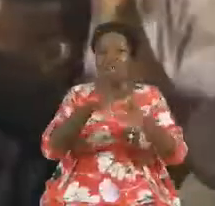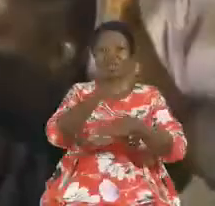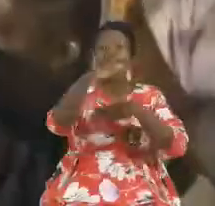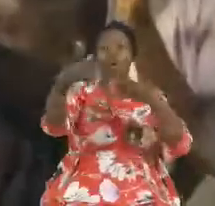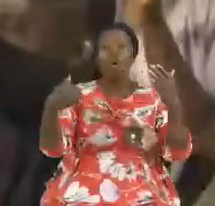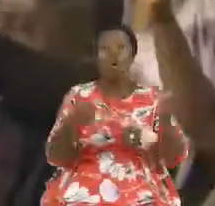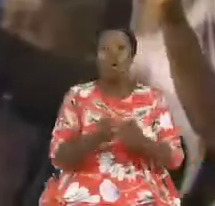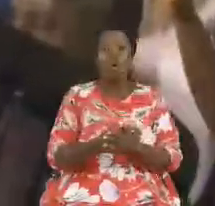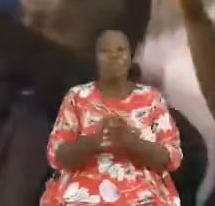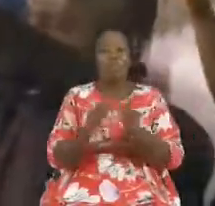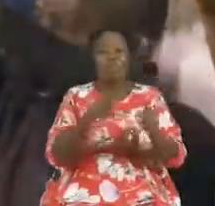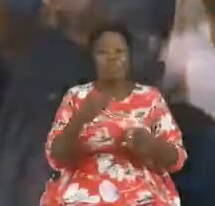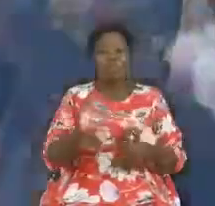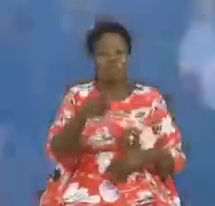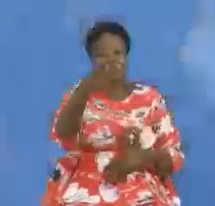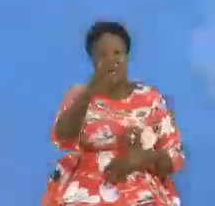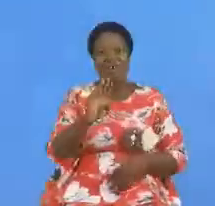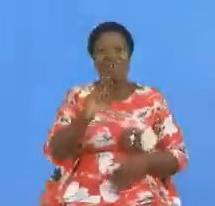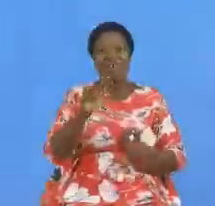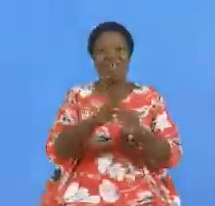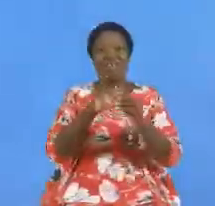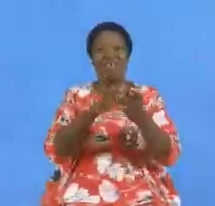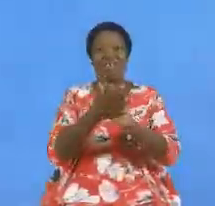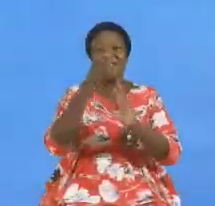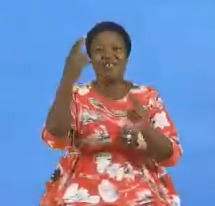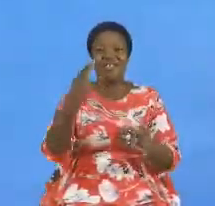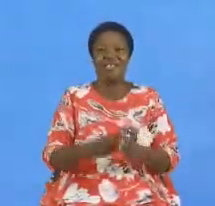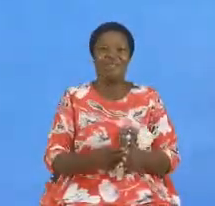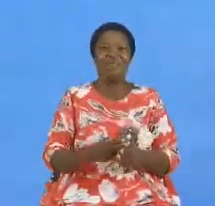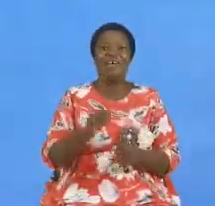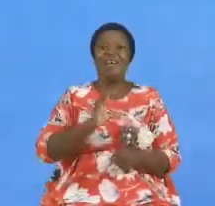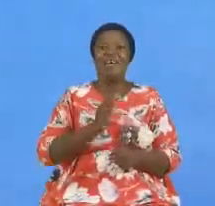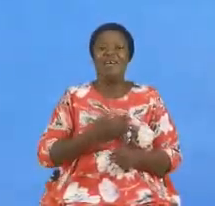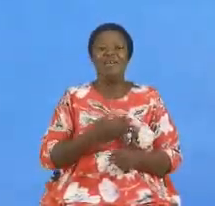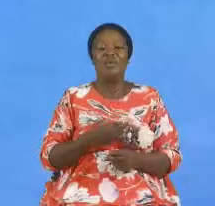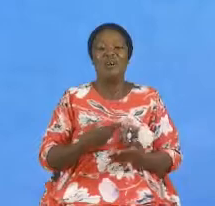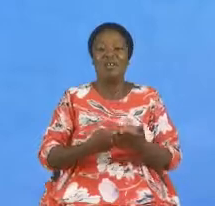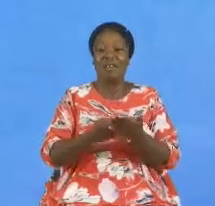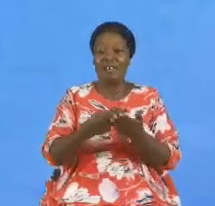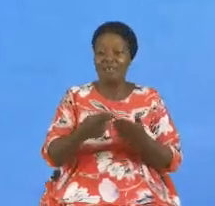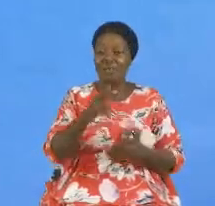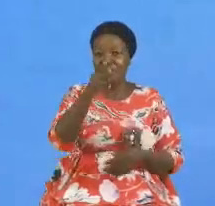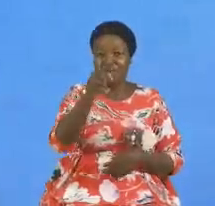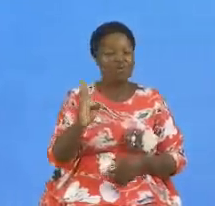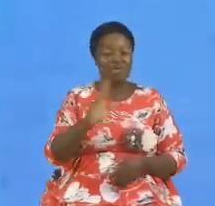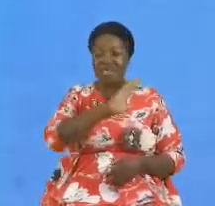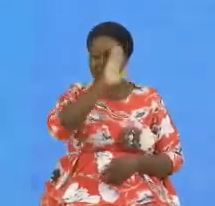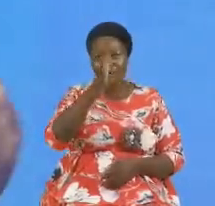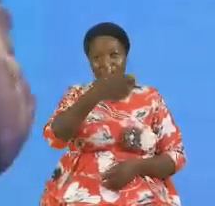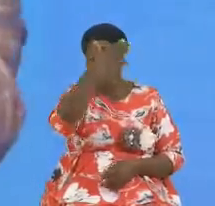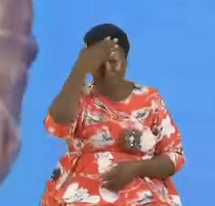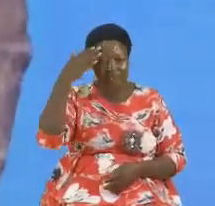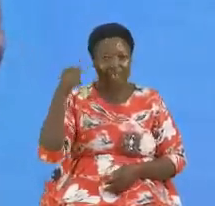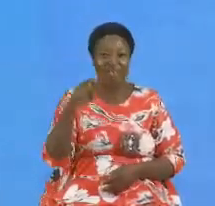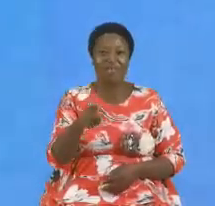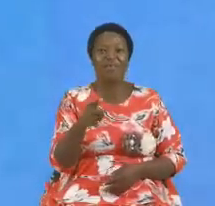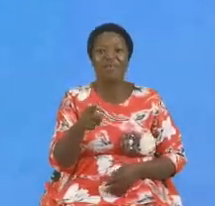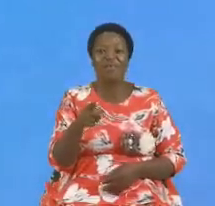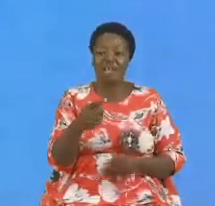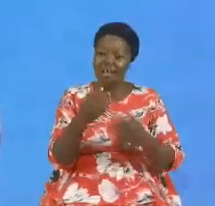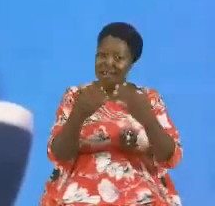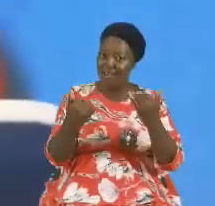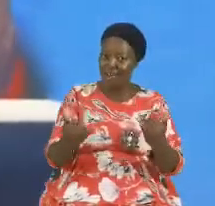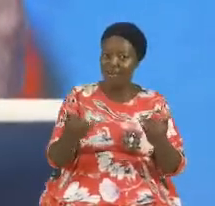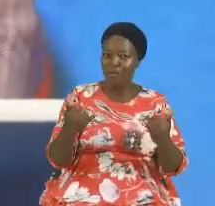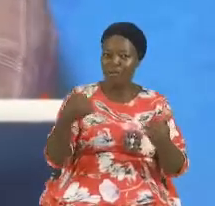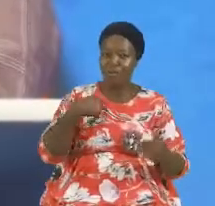will bless the just people in Jesus' name. Our righteous God